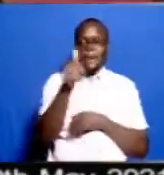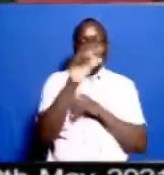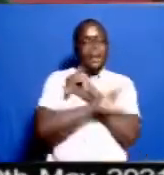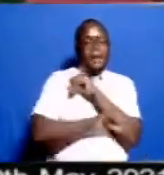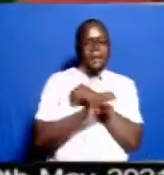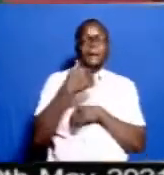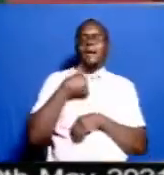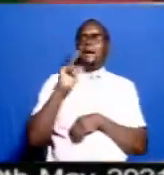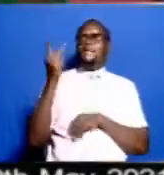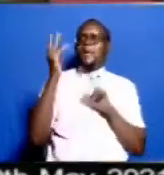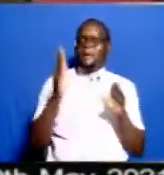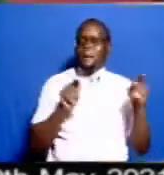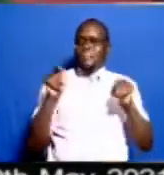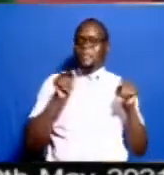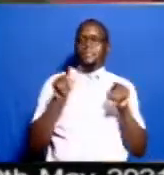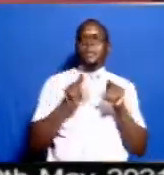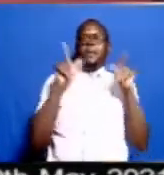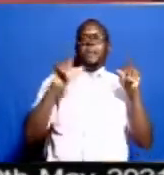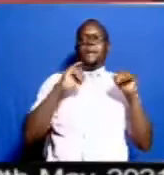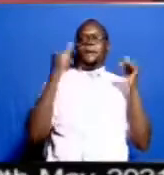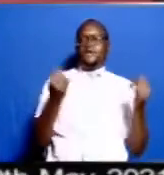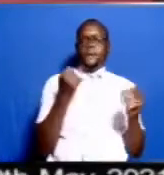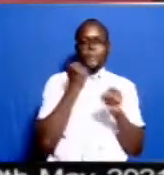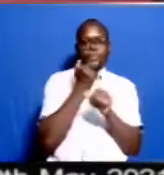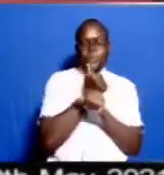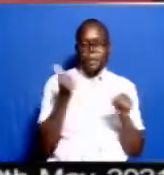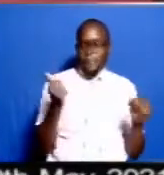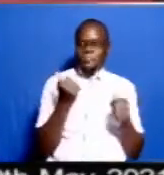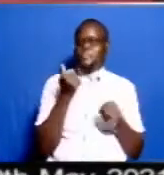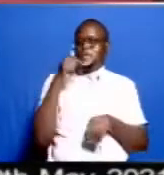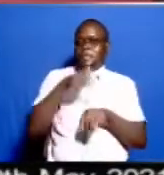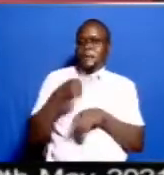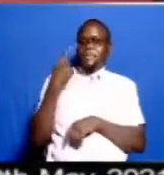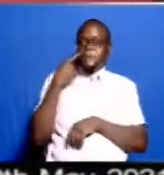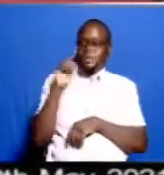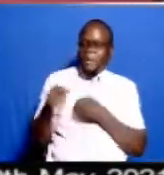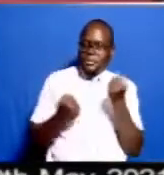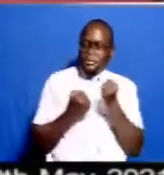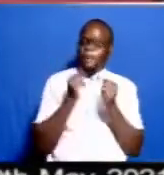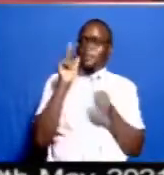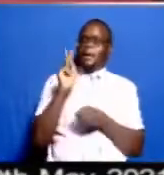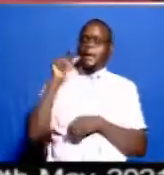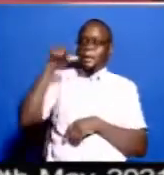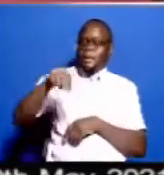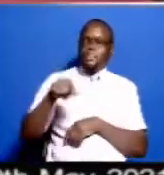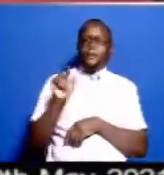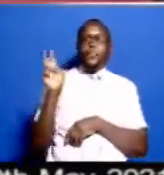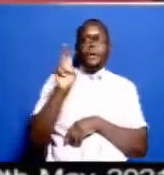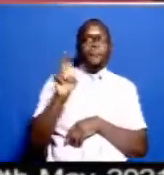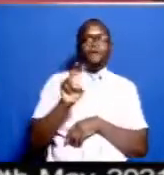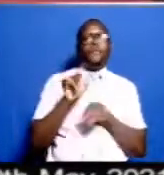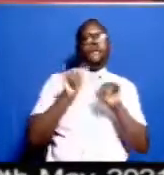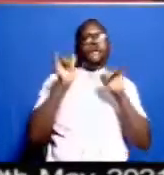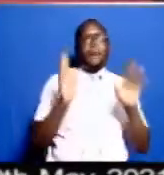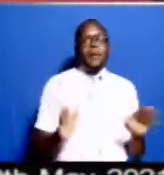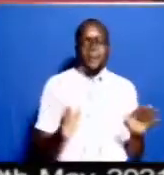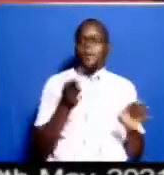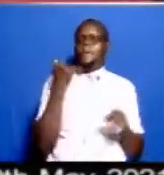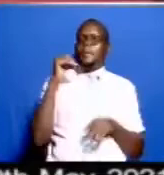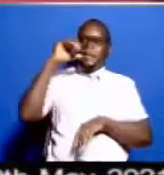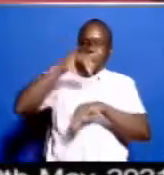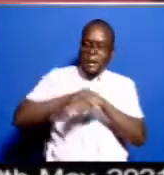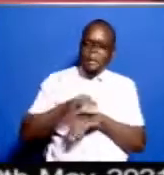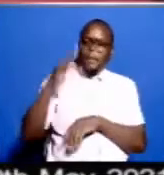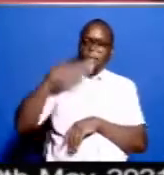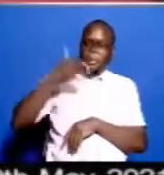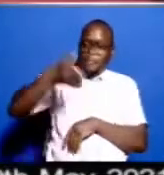got Kenyans that are managing big institutions and doing well. Every time we're looking to bail out Kenya Airways, we're looking for foreigners. Let's also look for the good brains that we